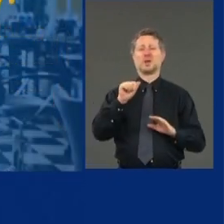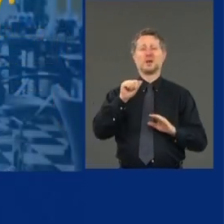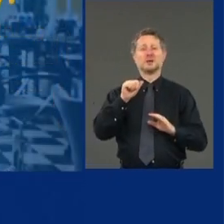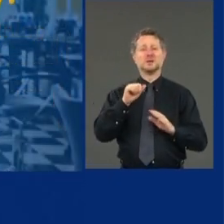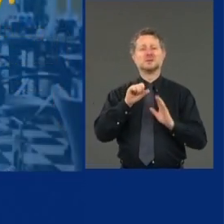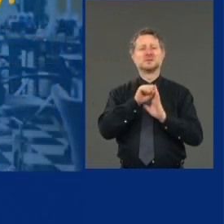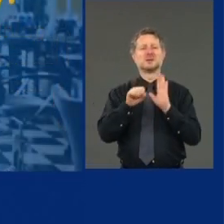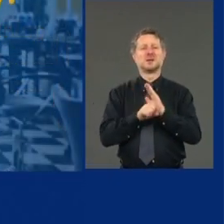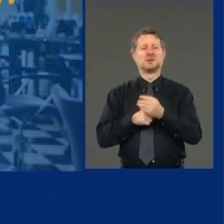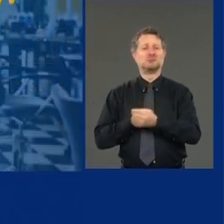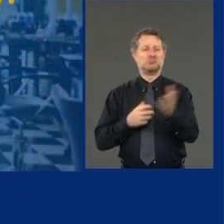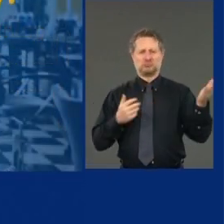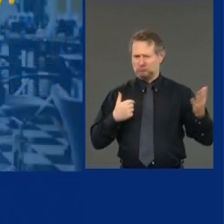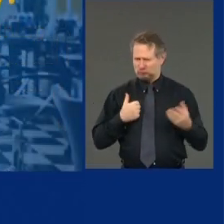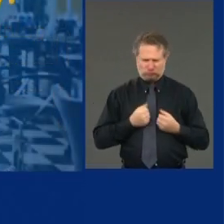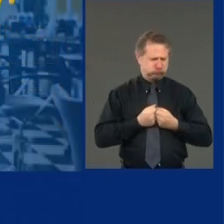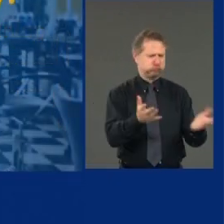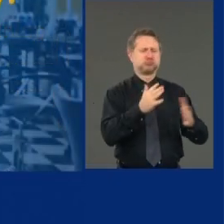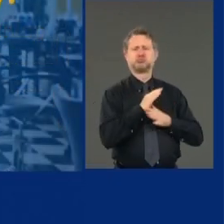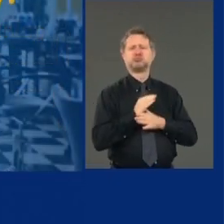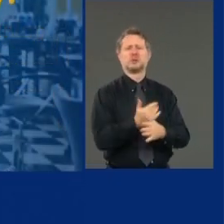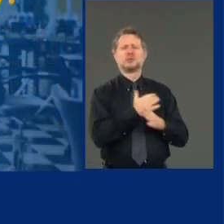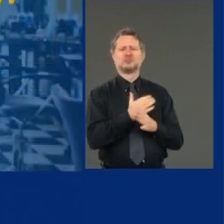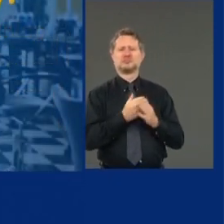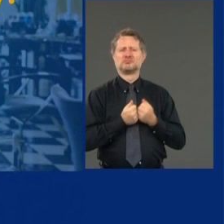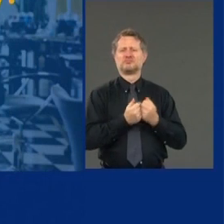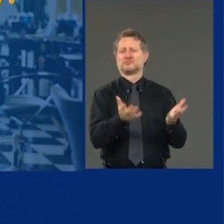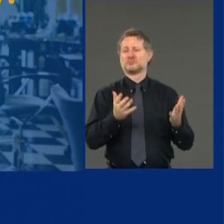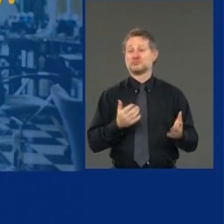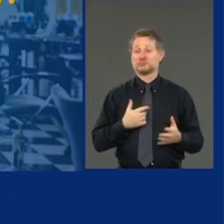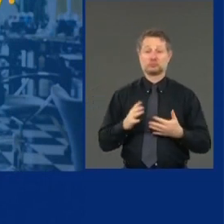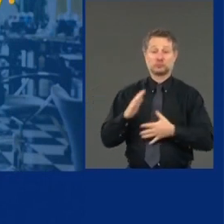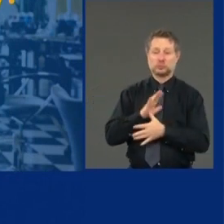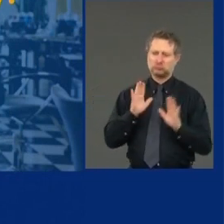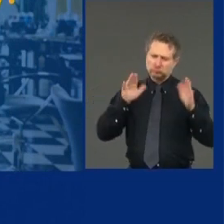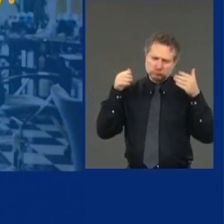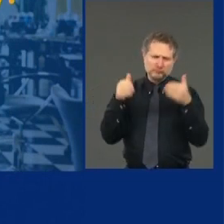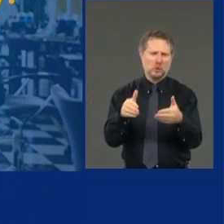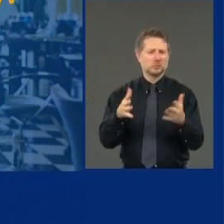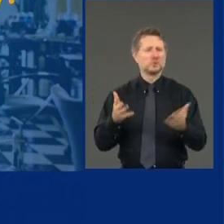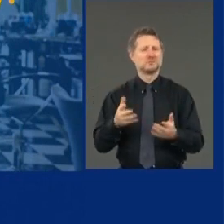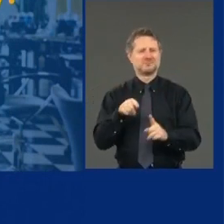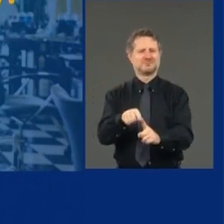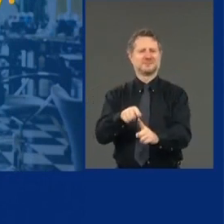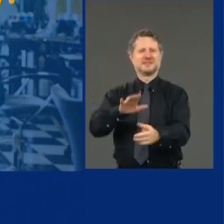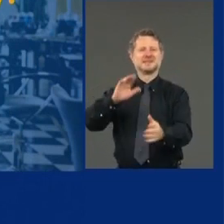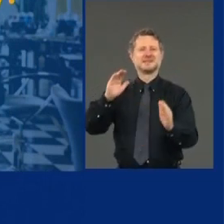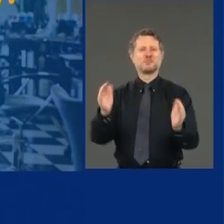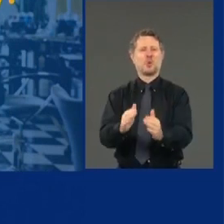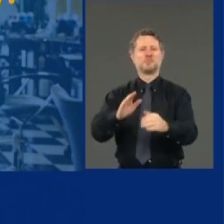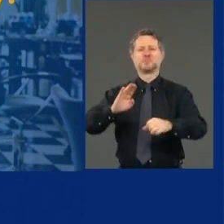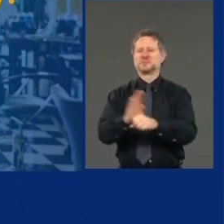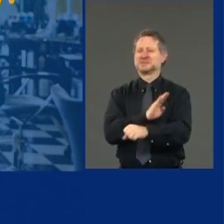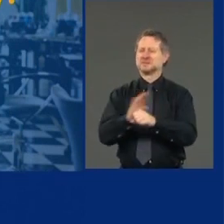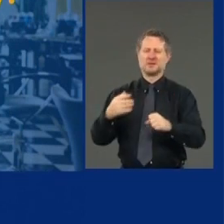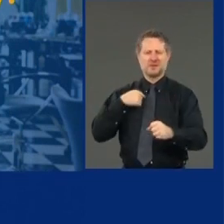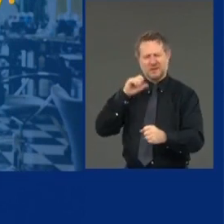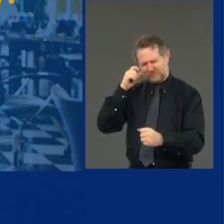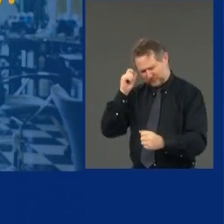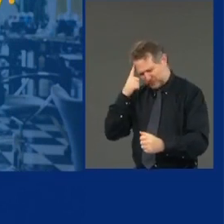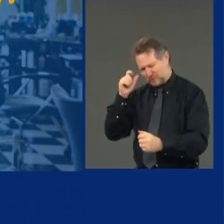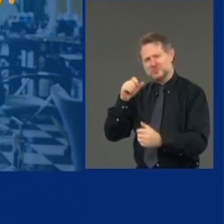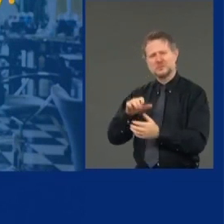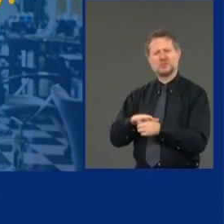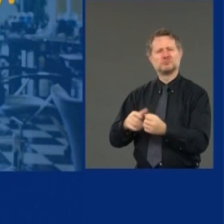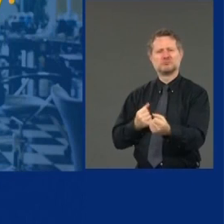use it. Small business is a priority. The federal government had passed a small business assistance program that has run